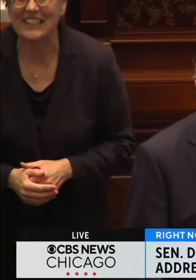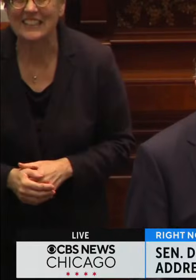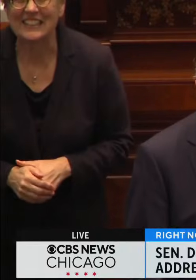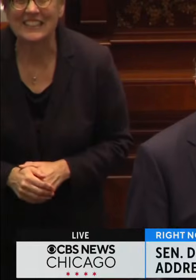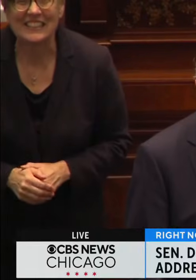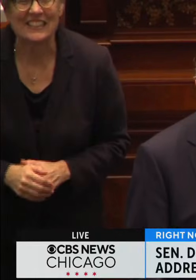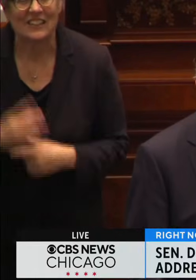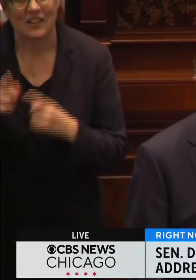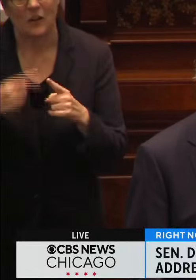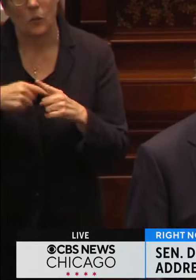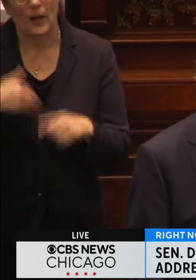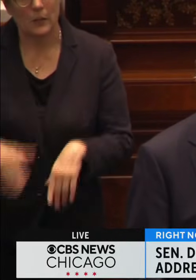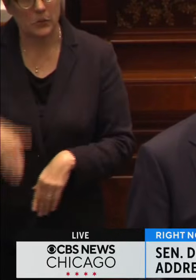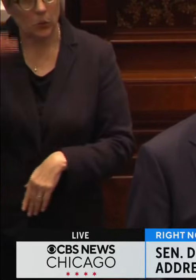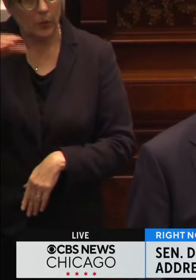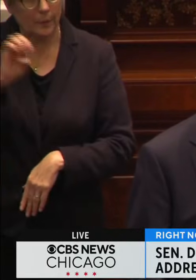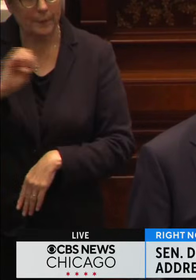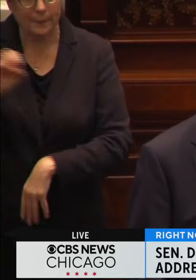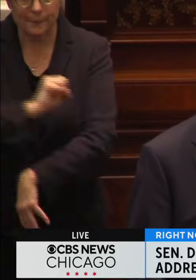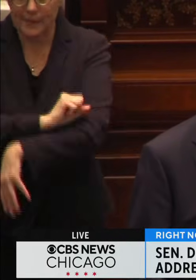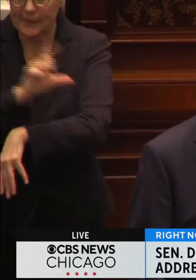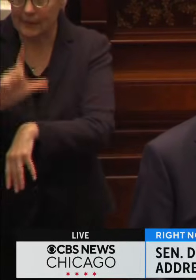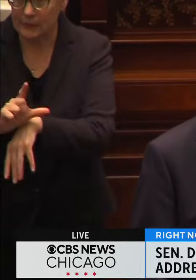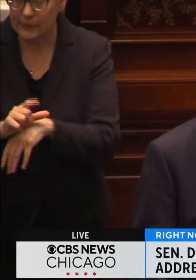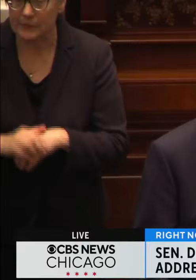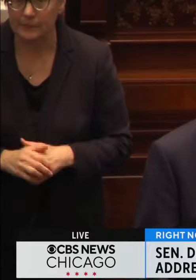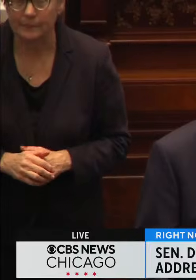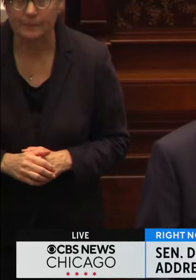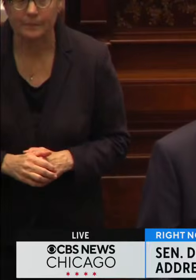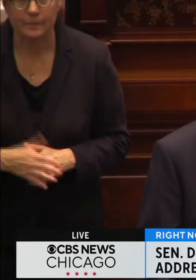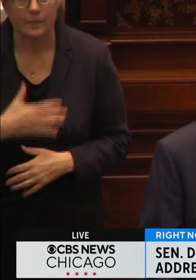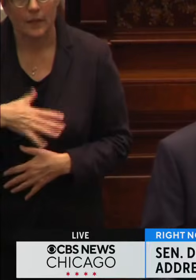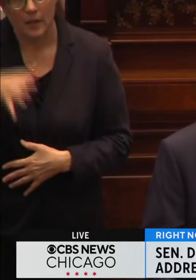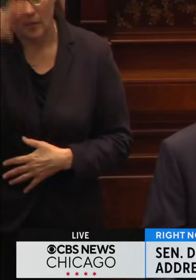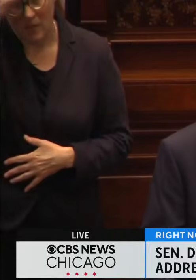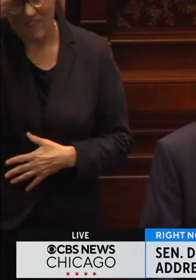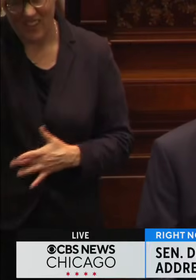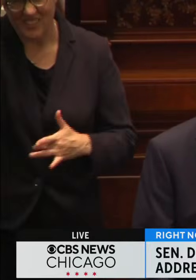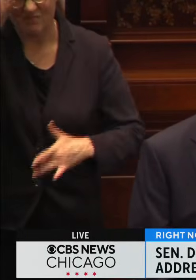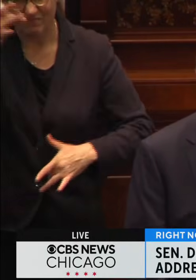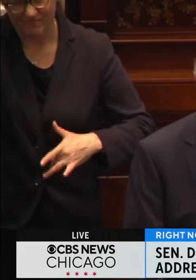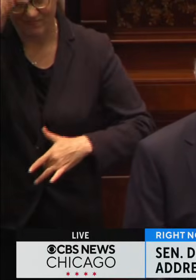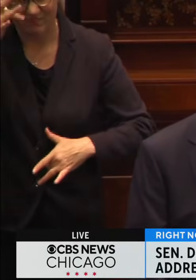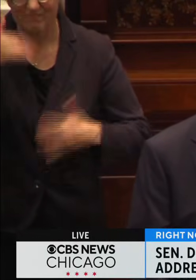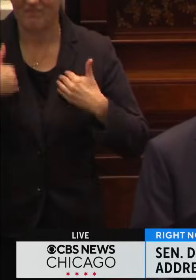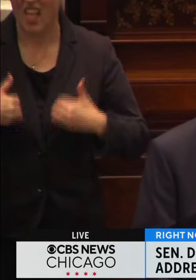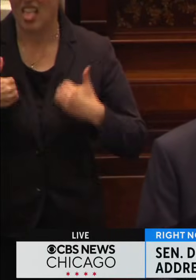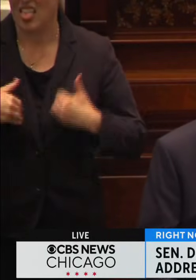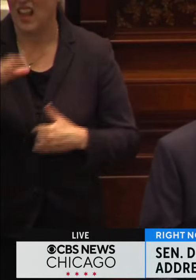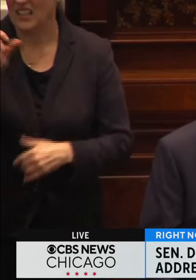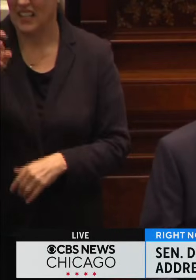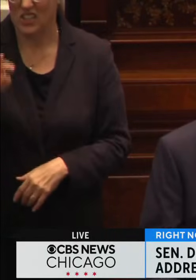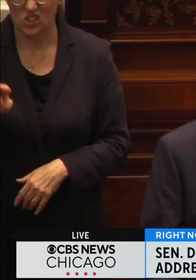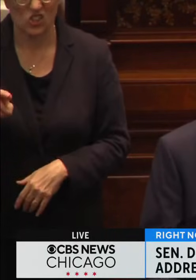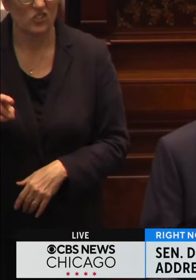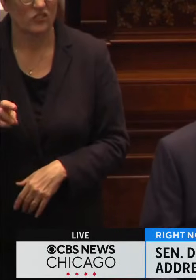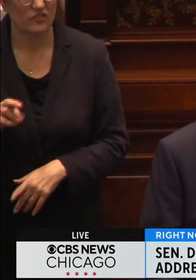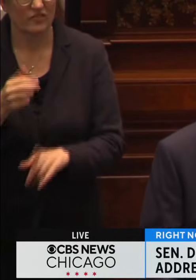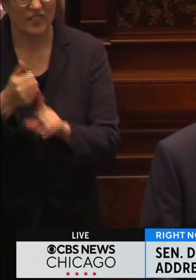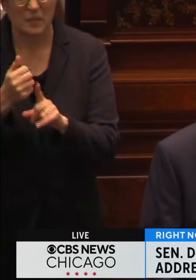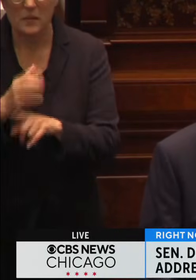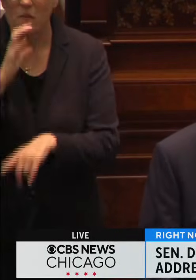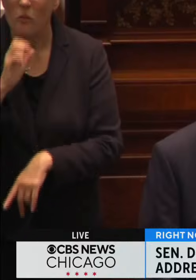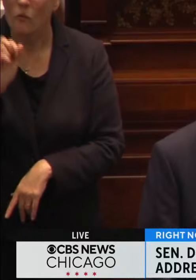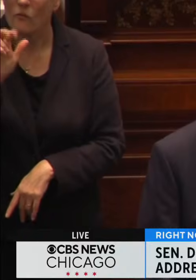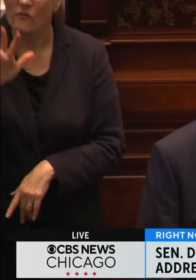was growing up in East St. Louis, Illinois, my father got sick with lung cancer. He was 53